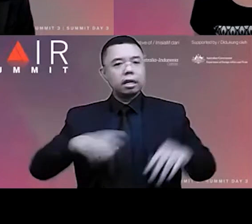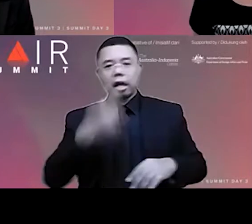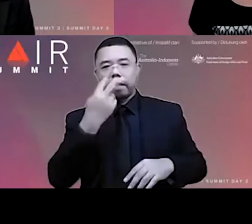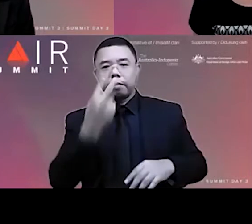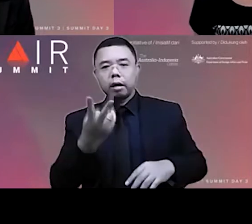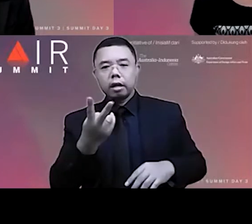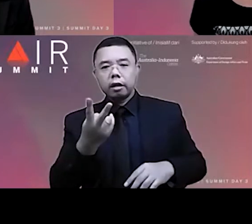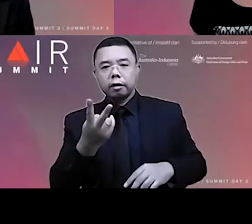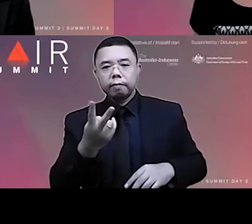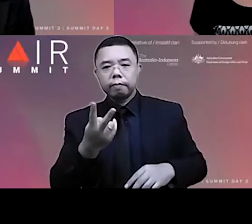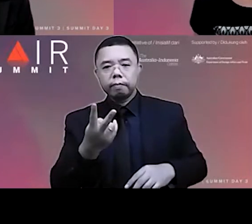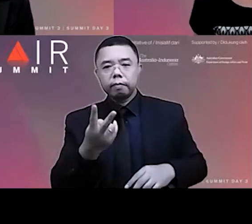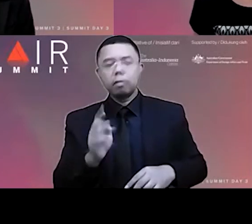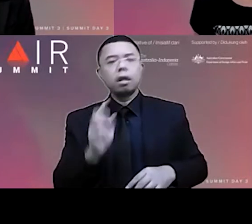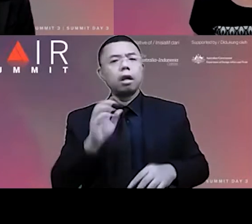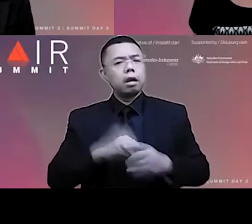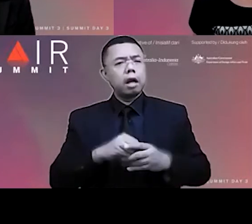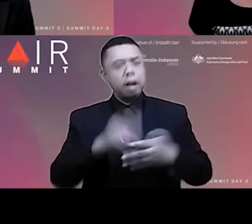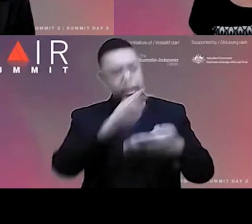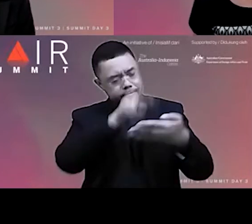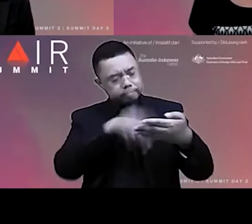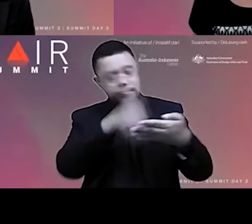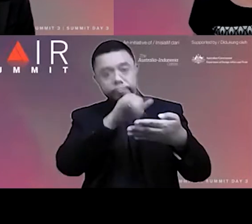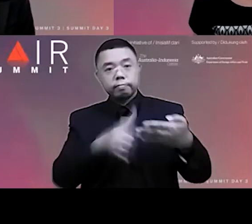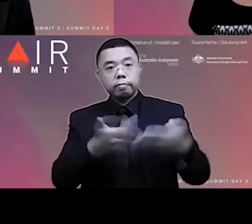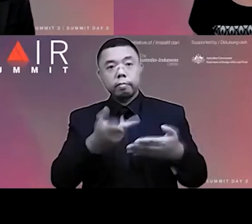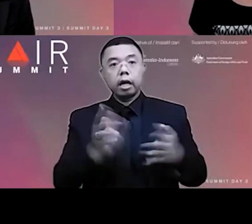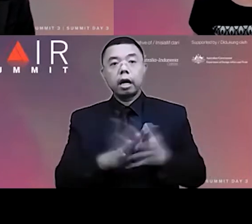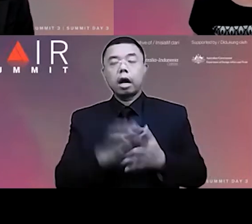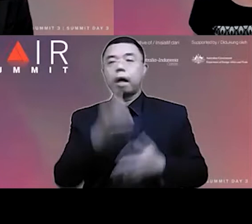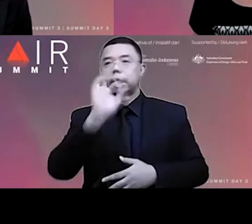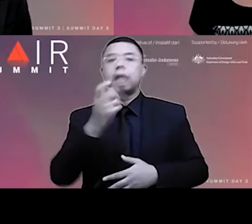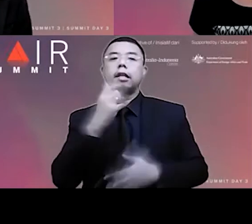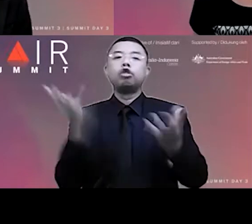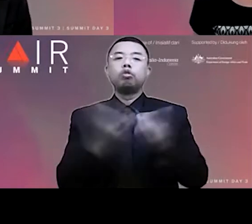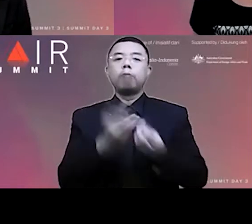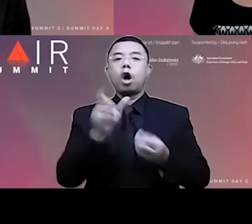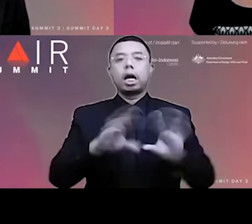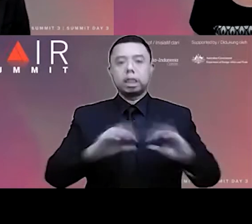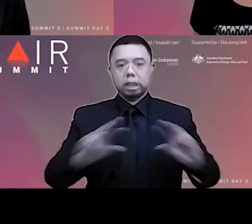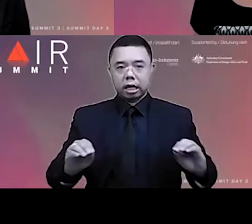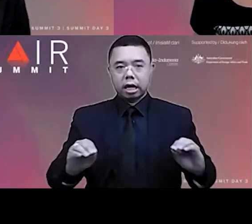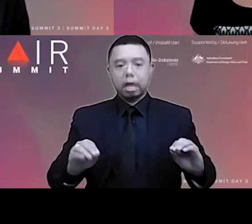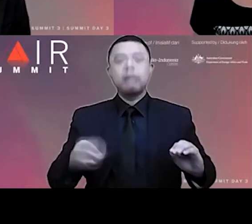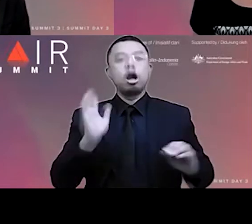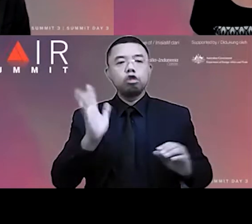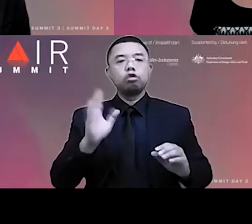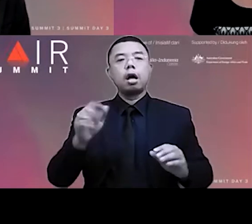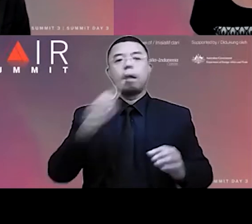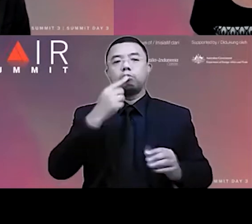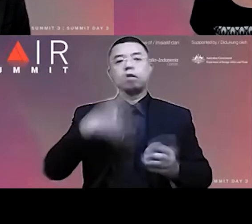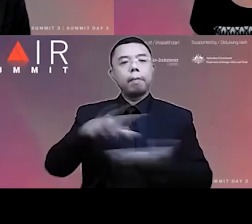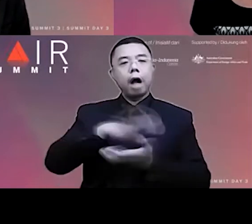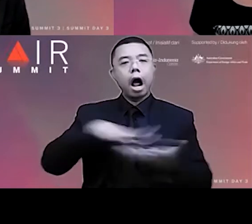about the total numbers of workers that are impacted. However, this information is insufficient for governments